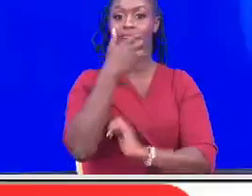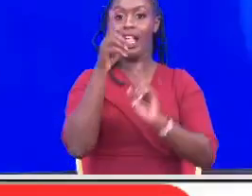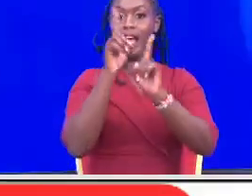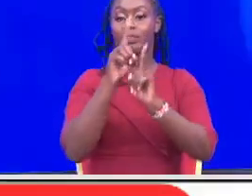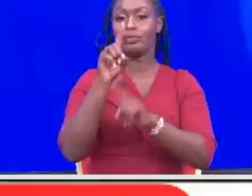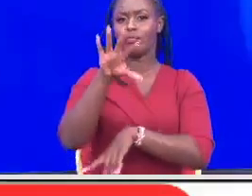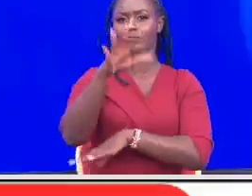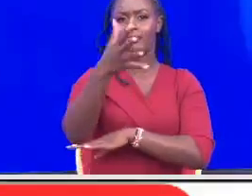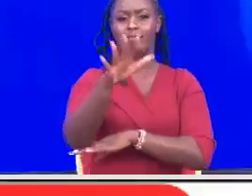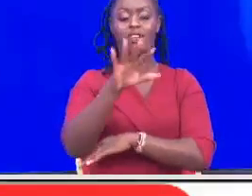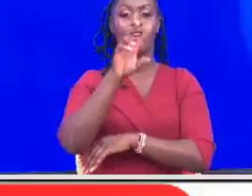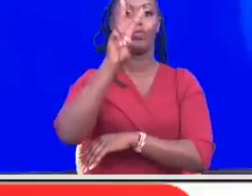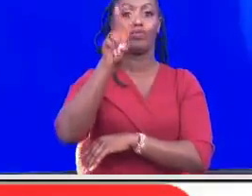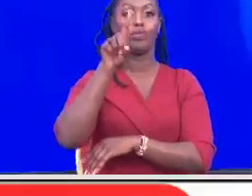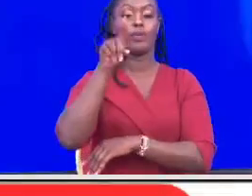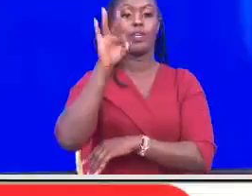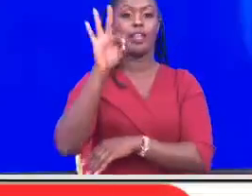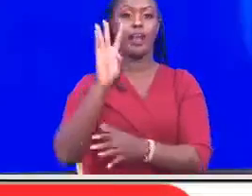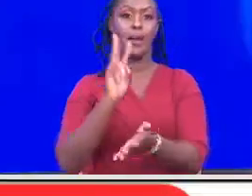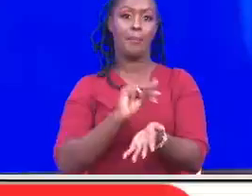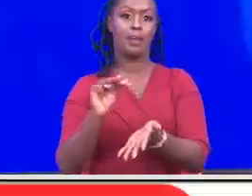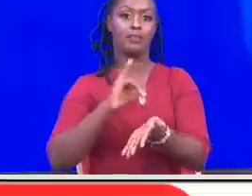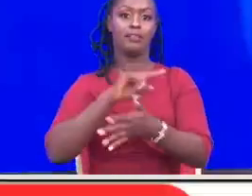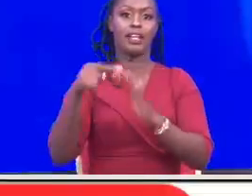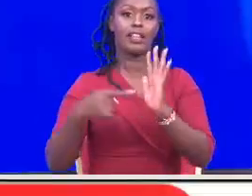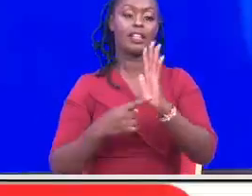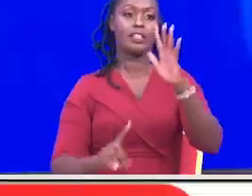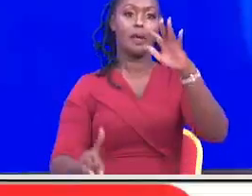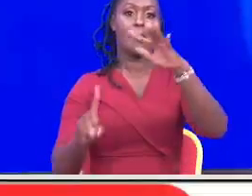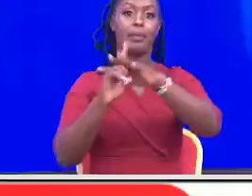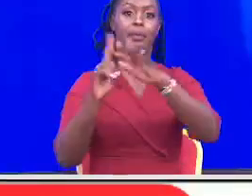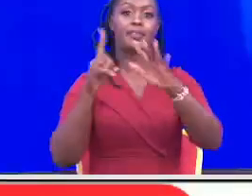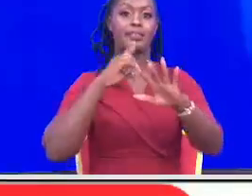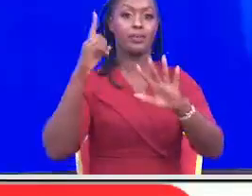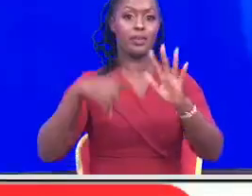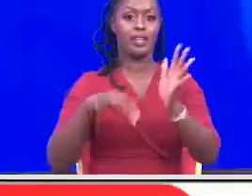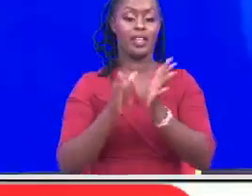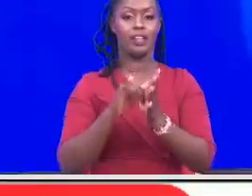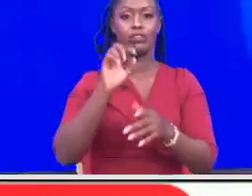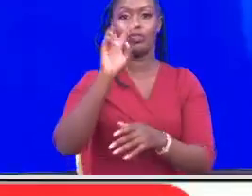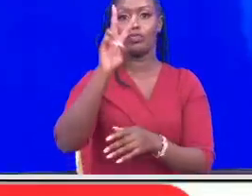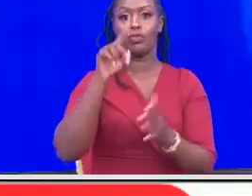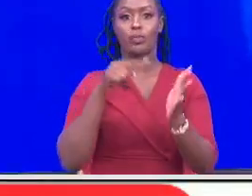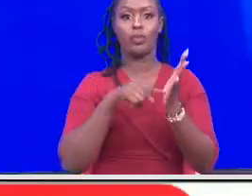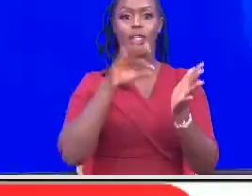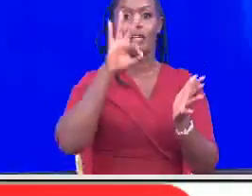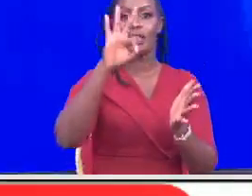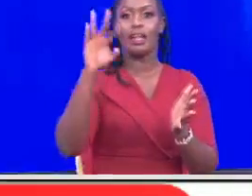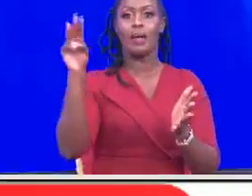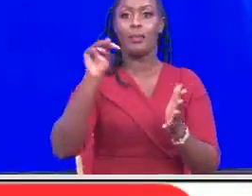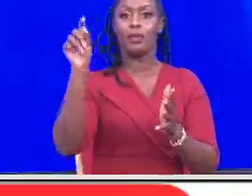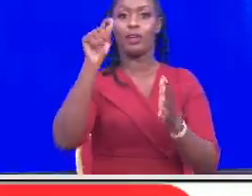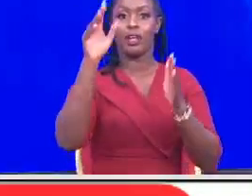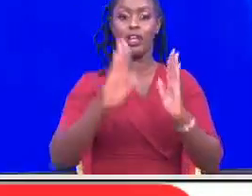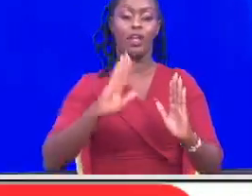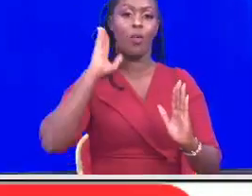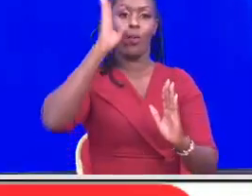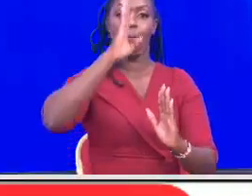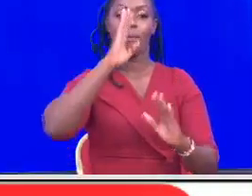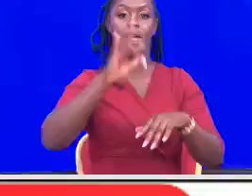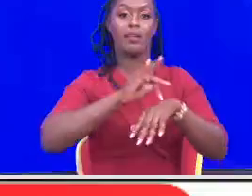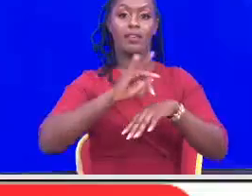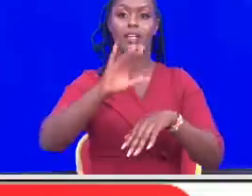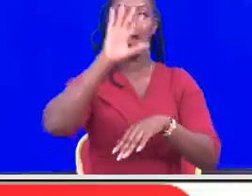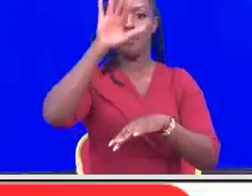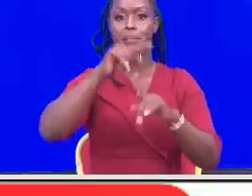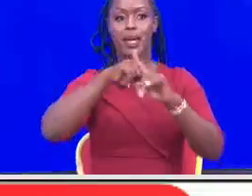2.3 million Kenyans, this actually emerged from that meeting, that an estimated 2.3 million Kenyans will be affected by the